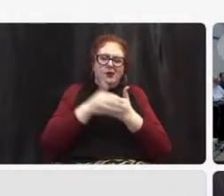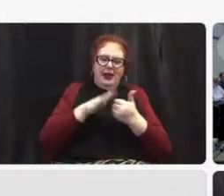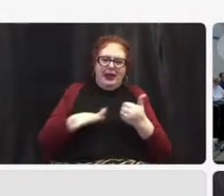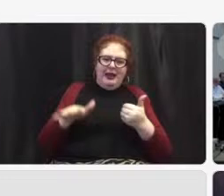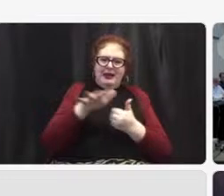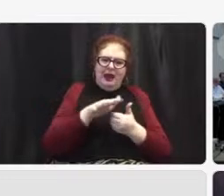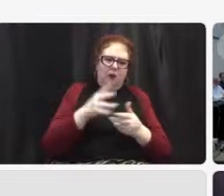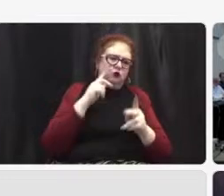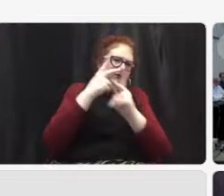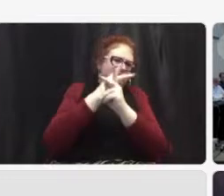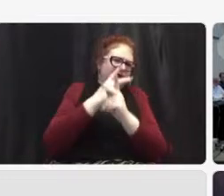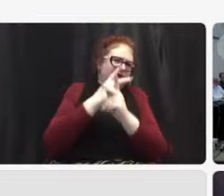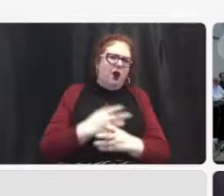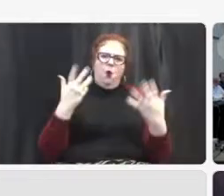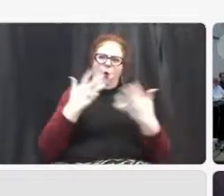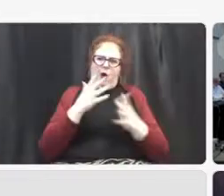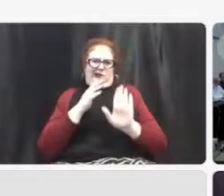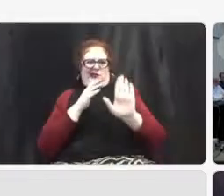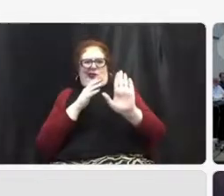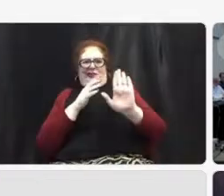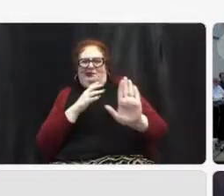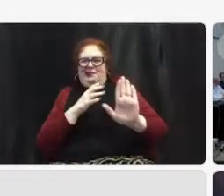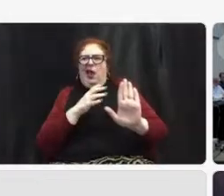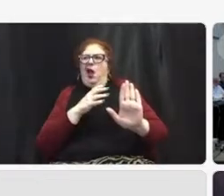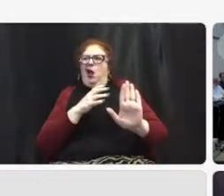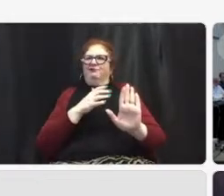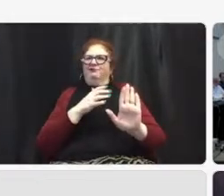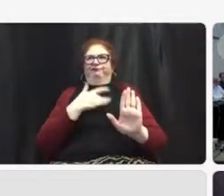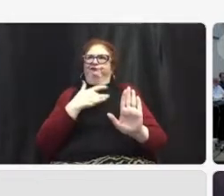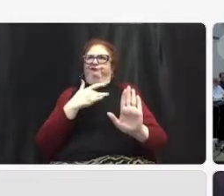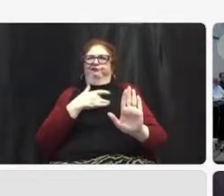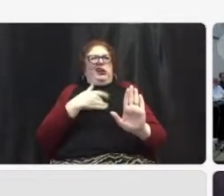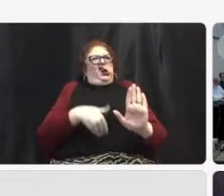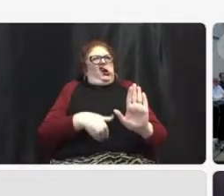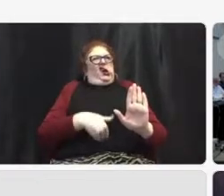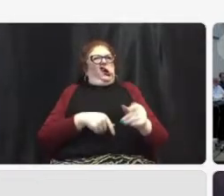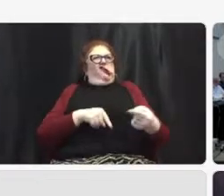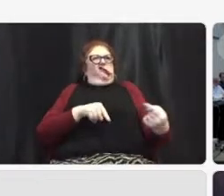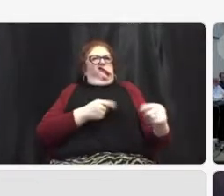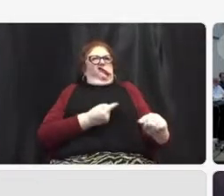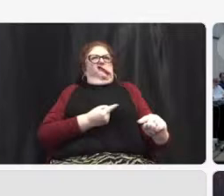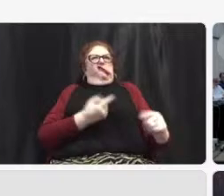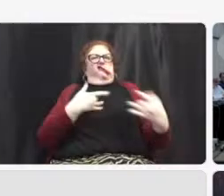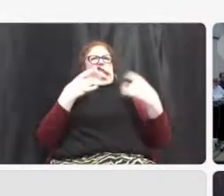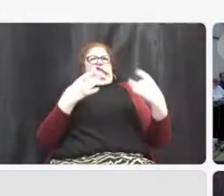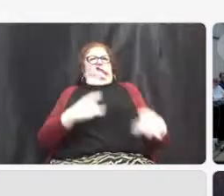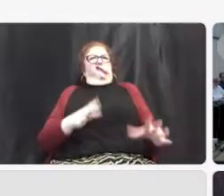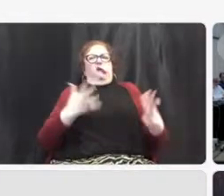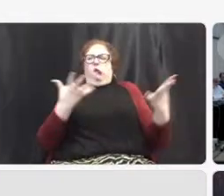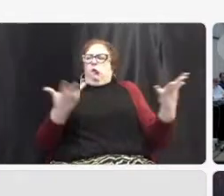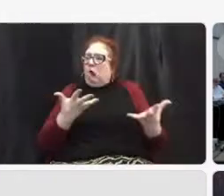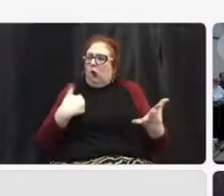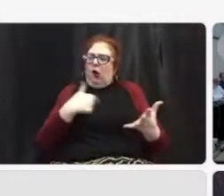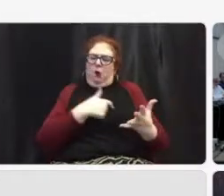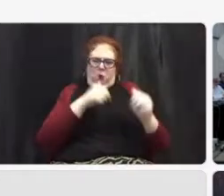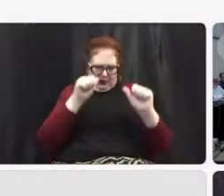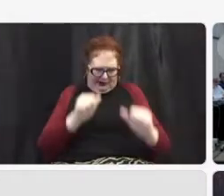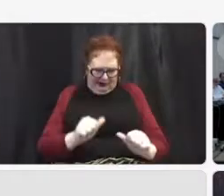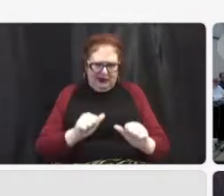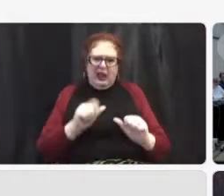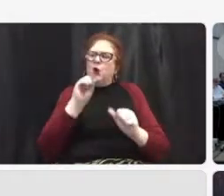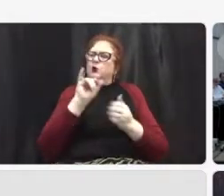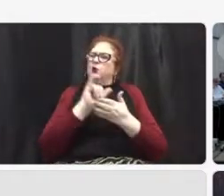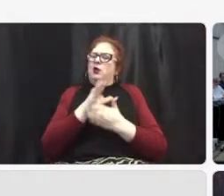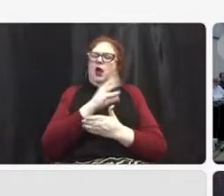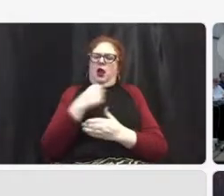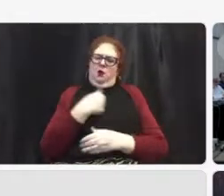and implementing some additional policies to make sure that our house is fitting into the neighborhood in a way